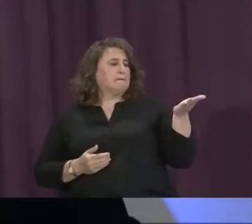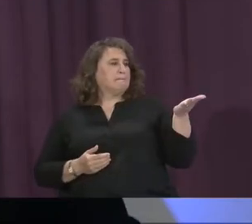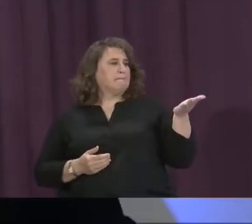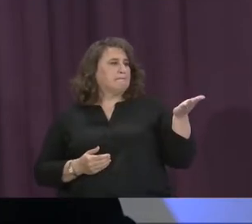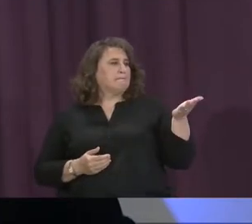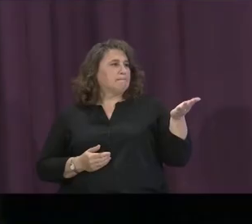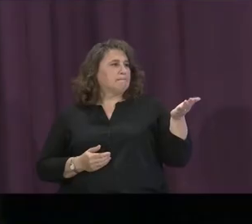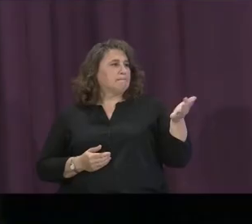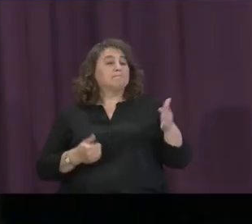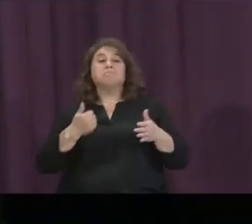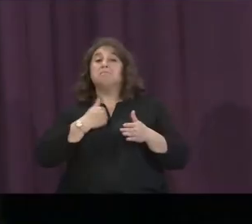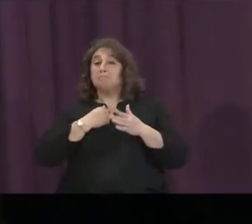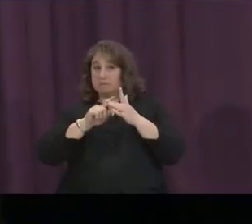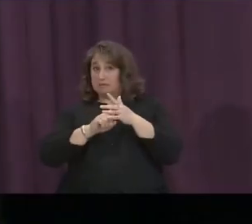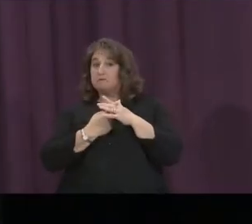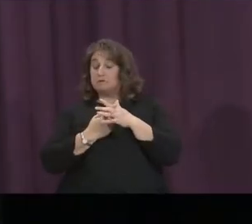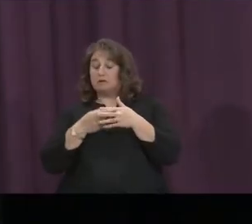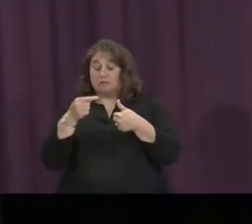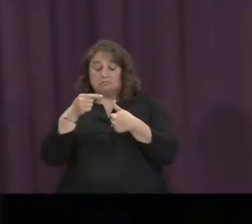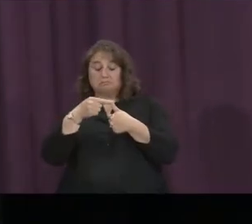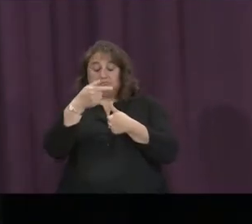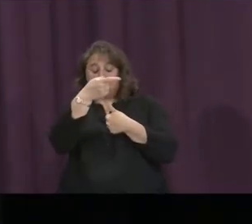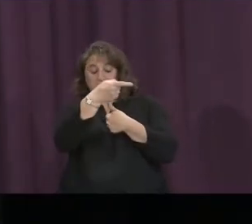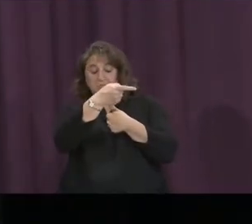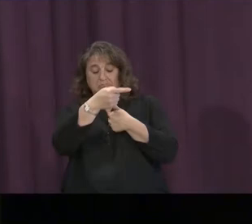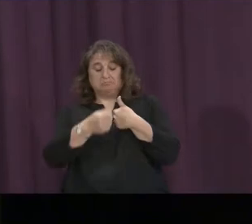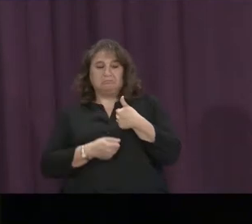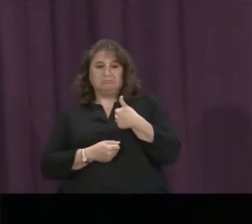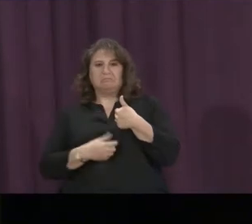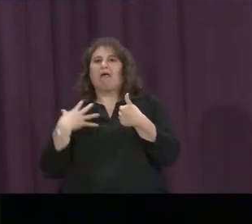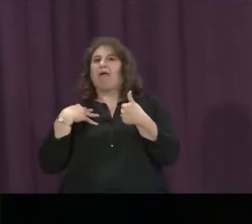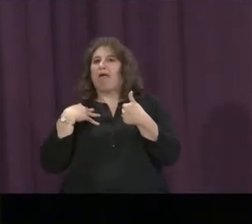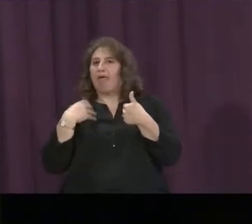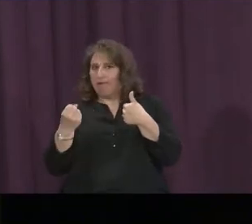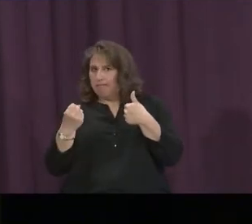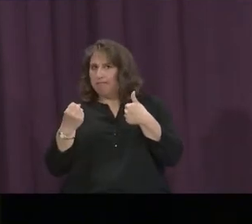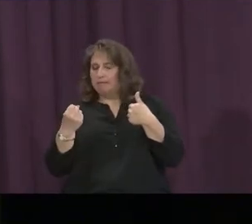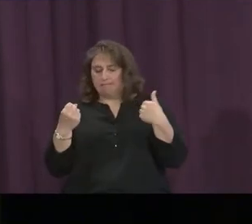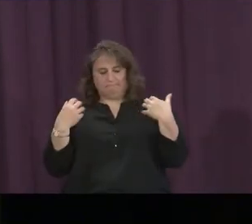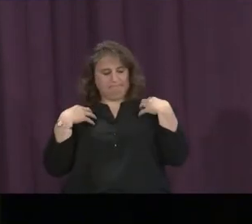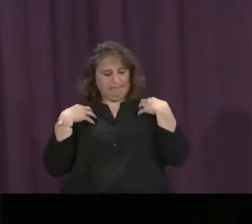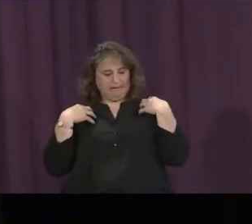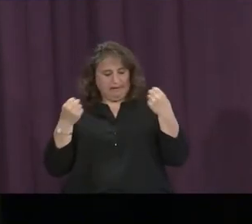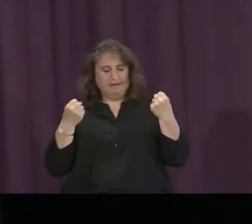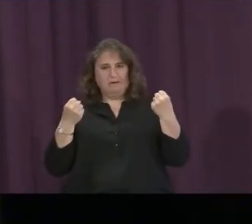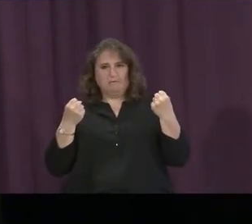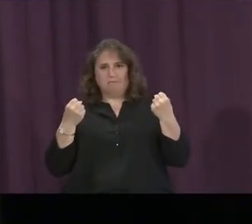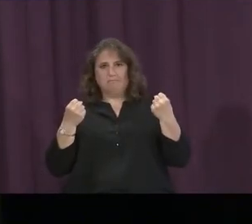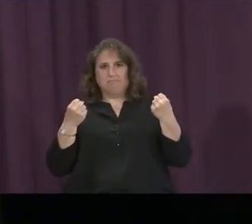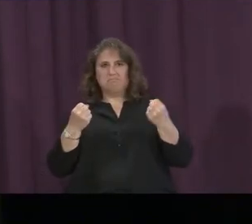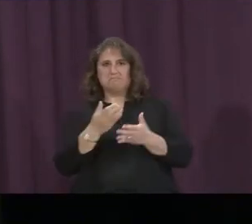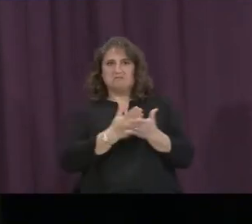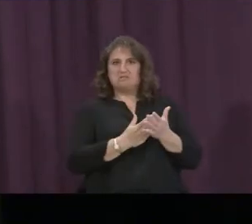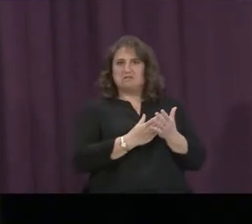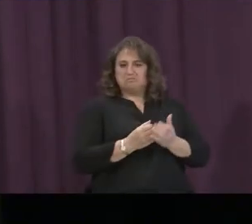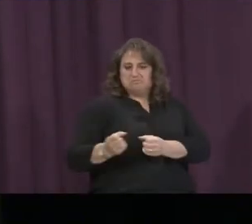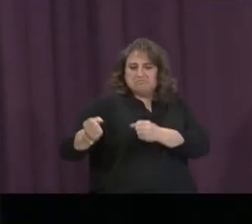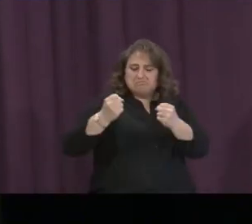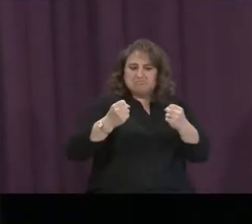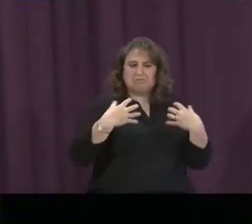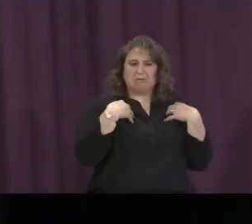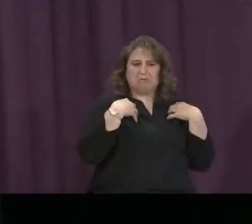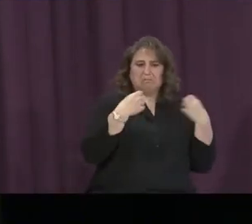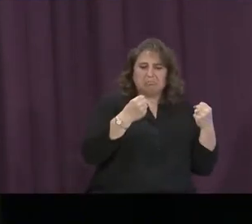Well, I'll start, Trent. Okay. That'd be great. What about our health? You know, we look at different health ranges with people,